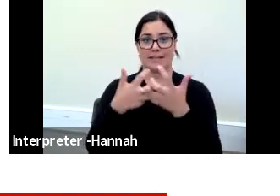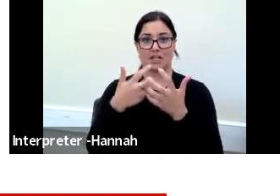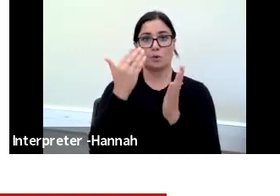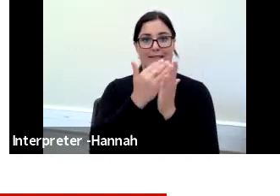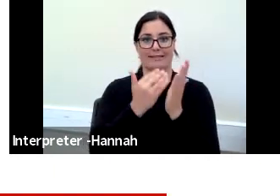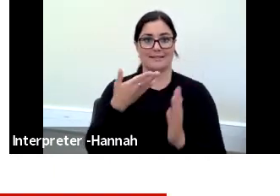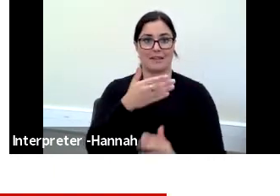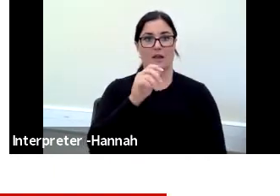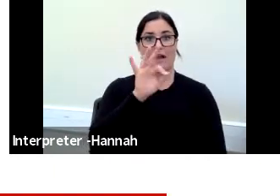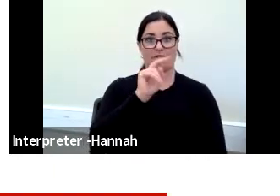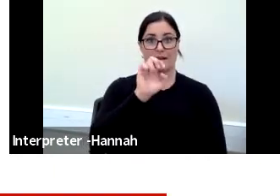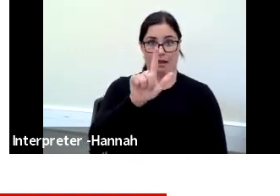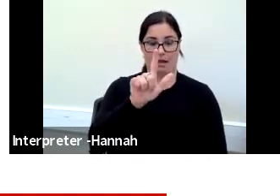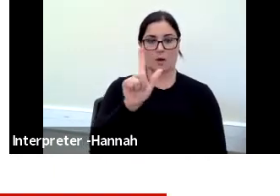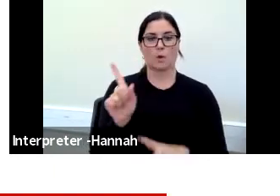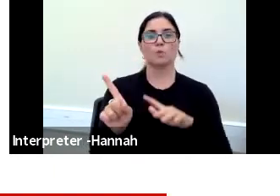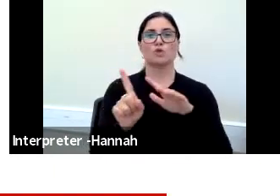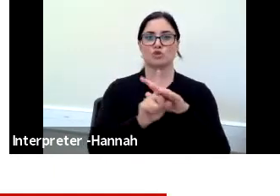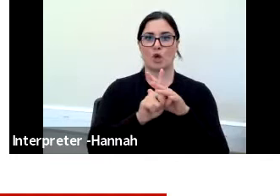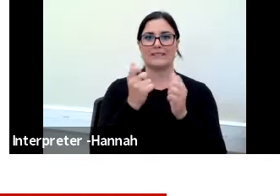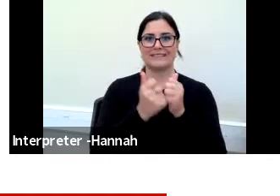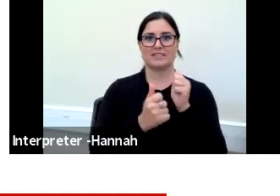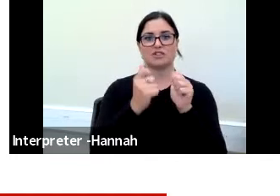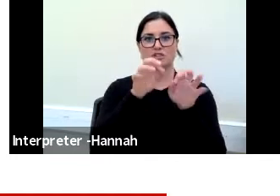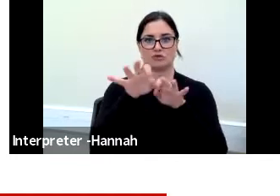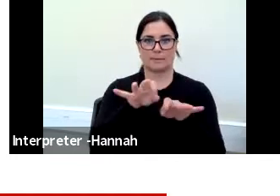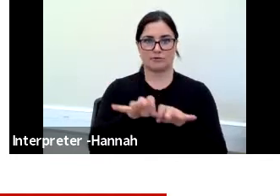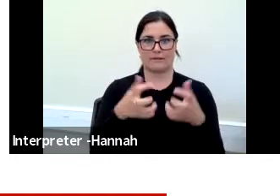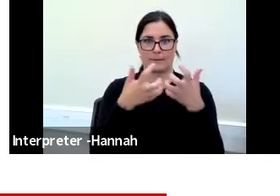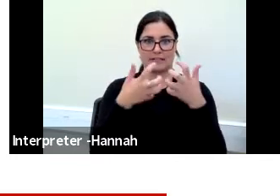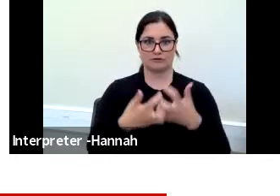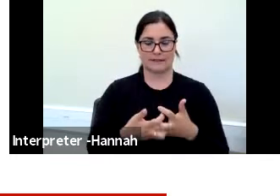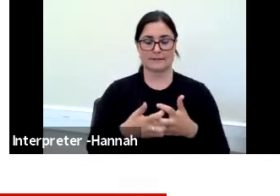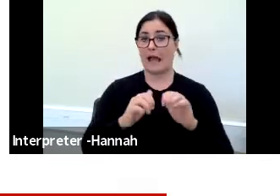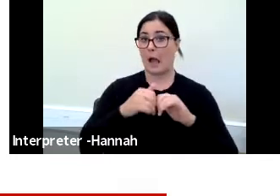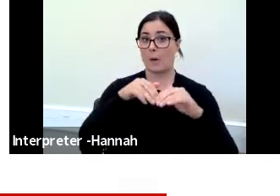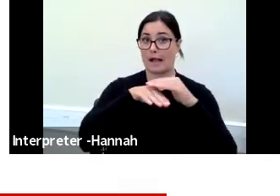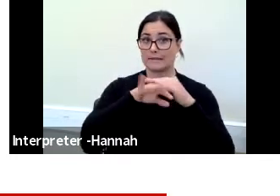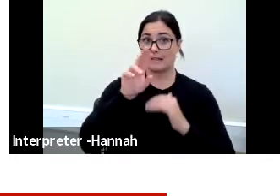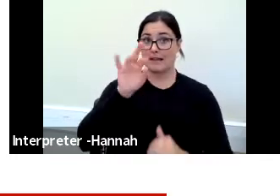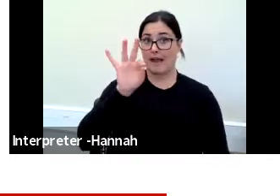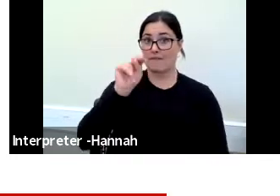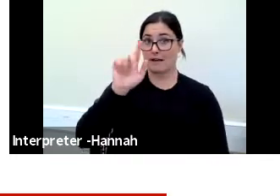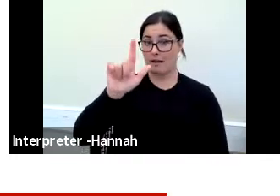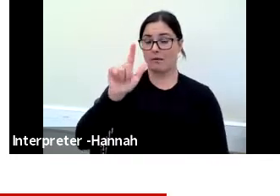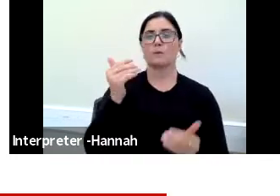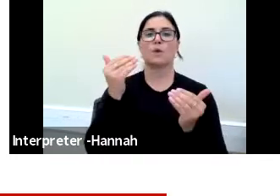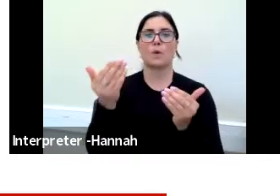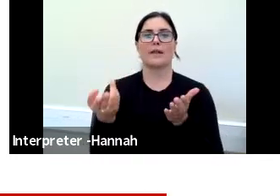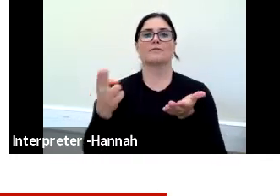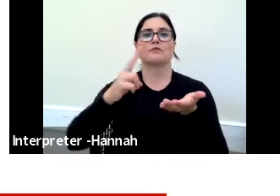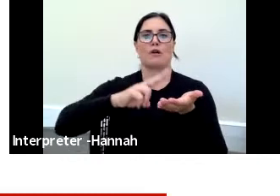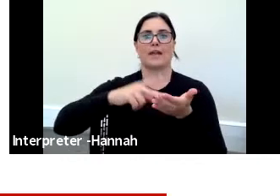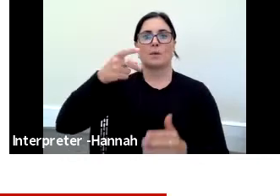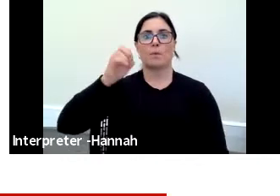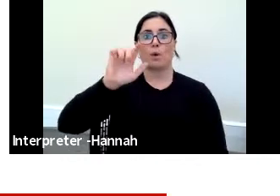FNL will show a brief description. And to access this FNL, you can log into the AIM instructor